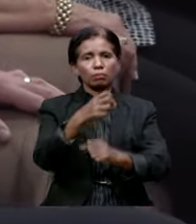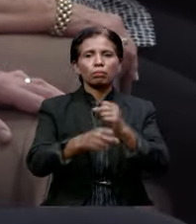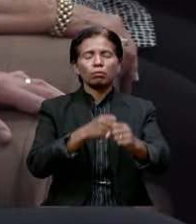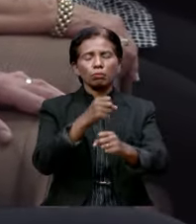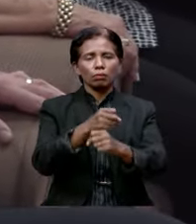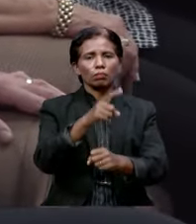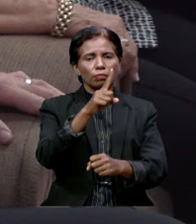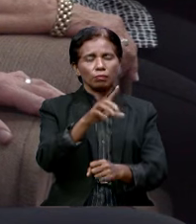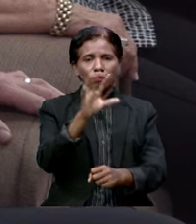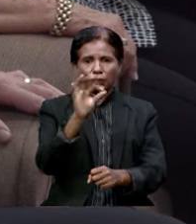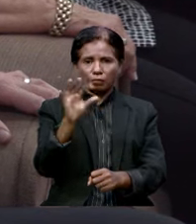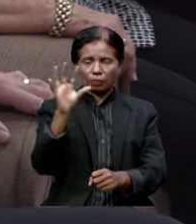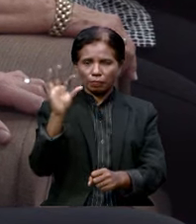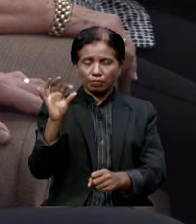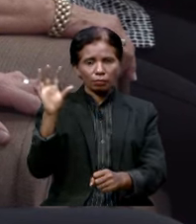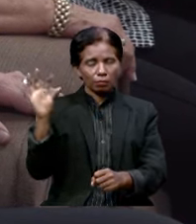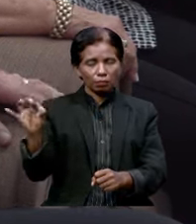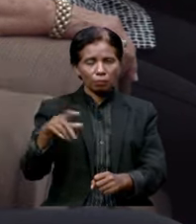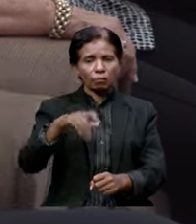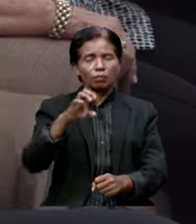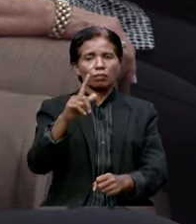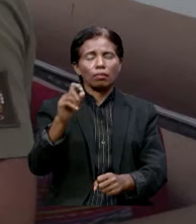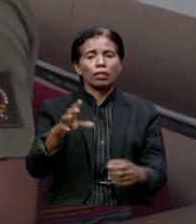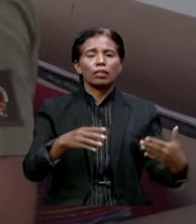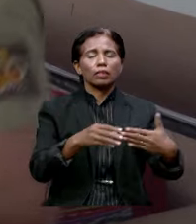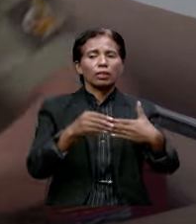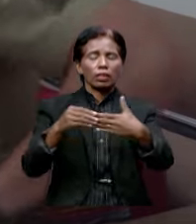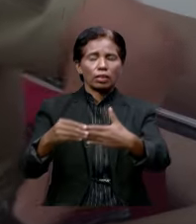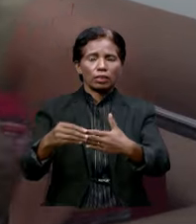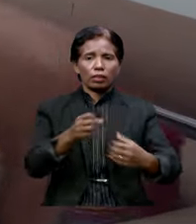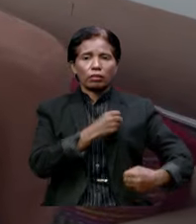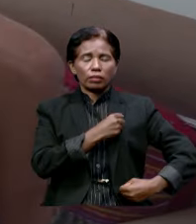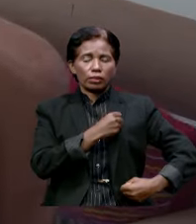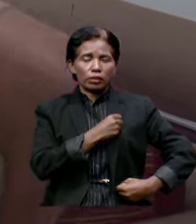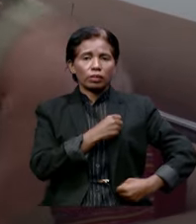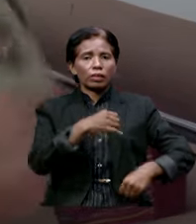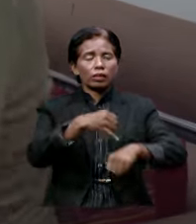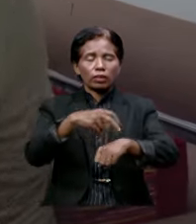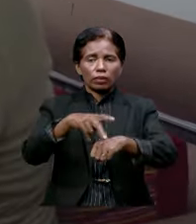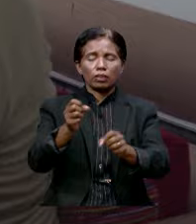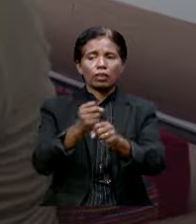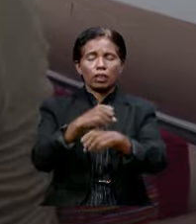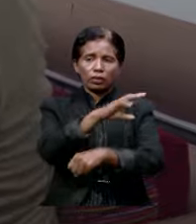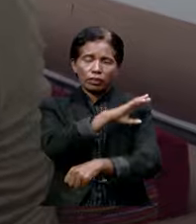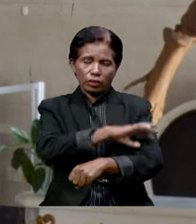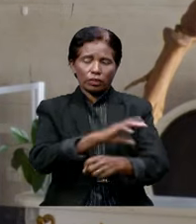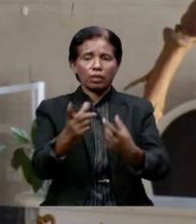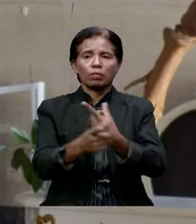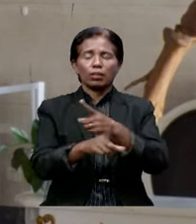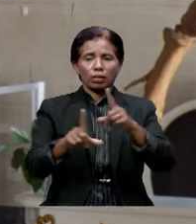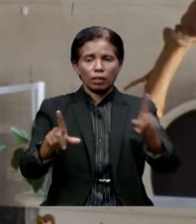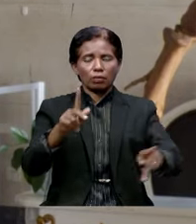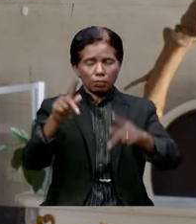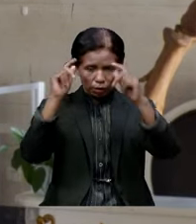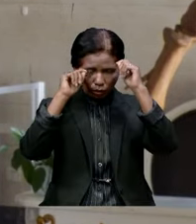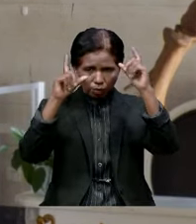a Tússia, sendo essencia, Peter Koskorov, uma lidera Força Internacional Sira, o de Halo Segurança, não liberdade para o povo Timor, a